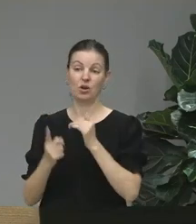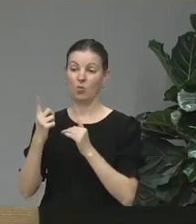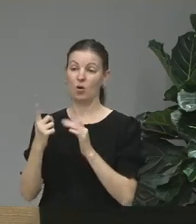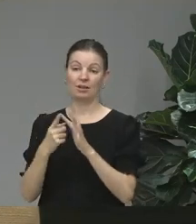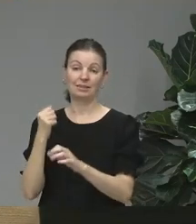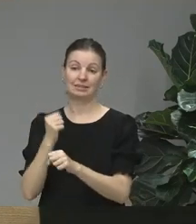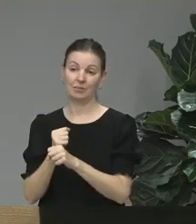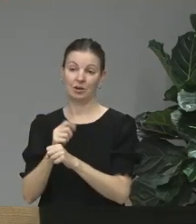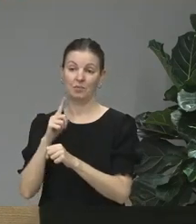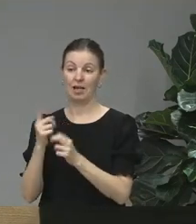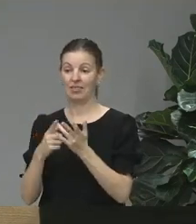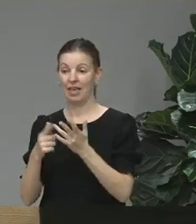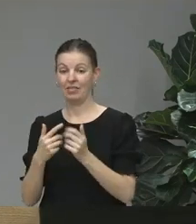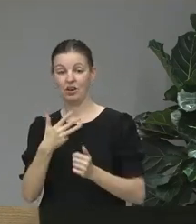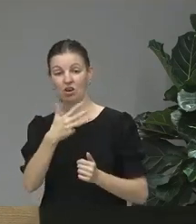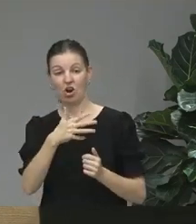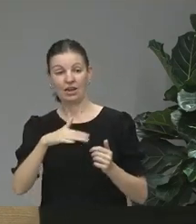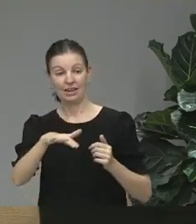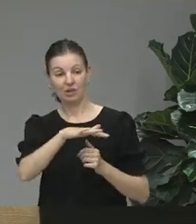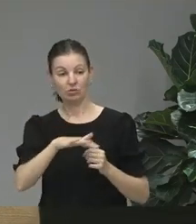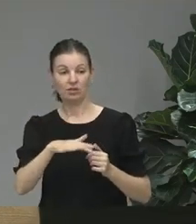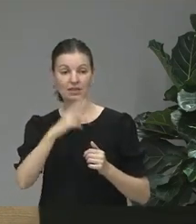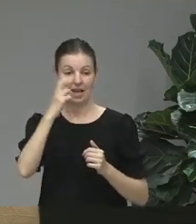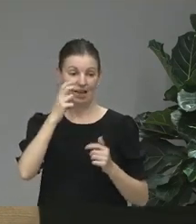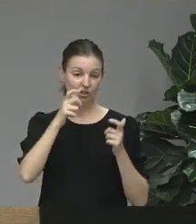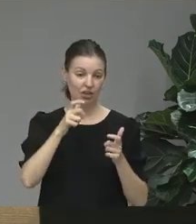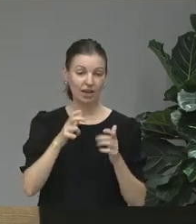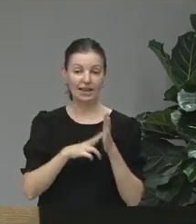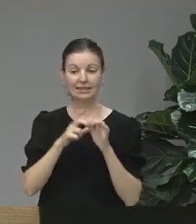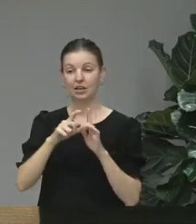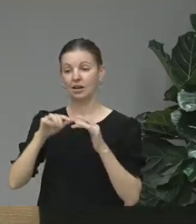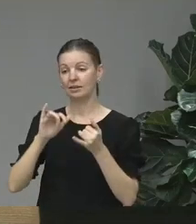example, it leaves the other nine areas like aged care and NDIS and